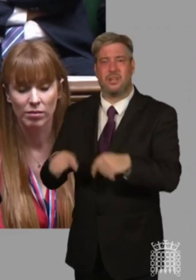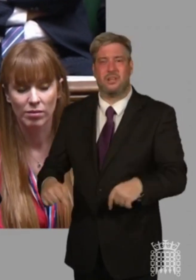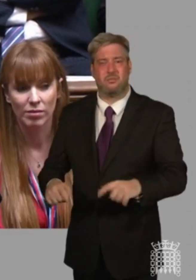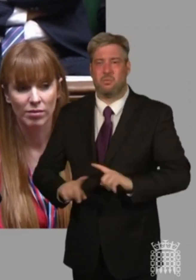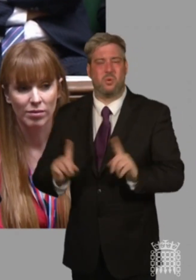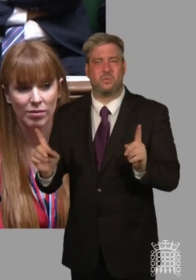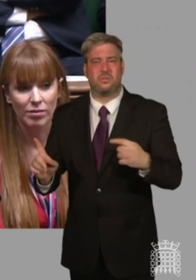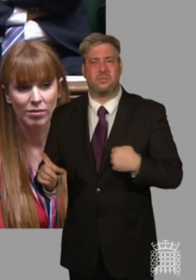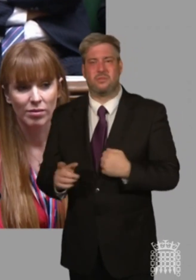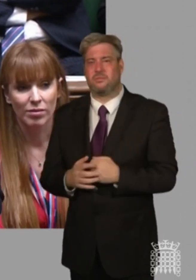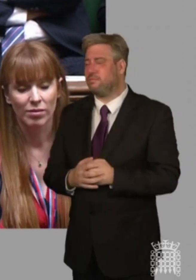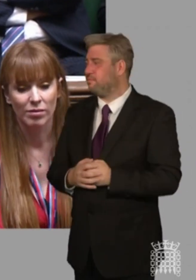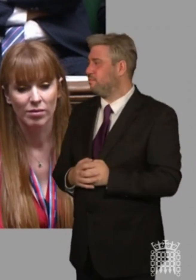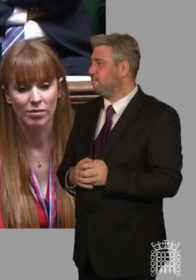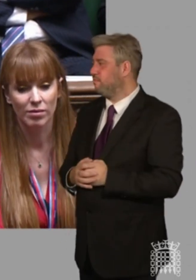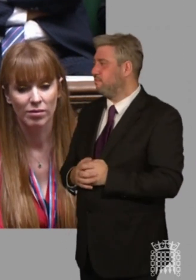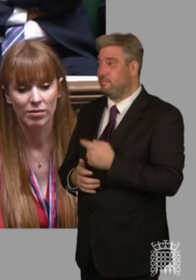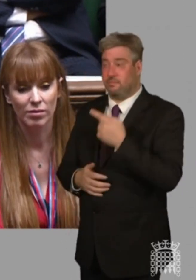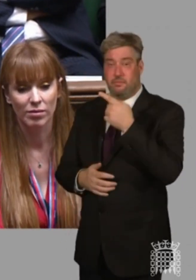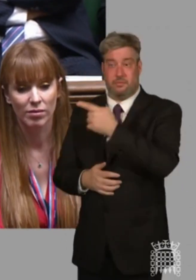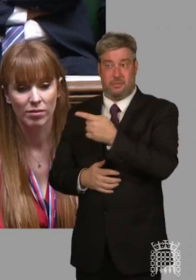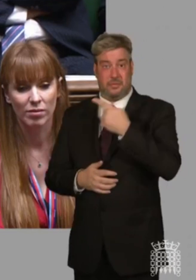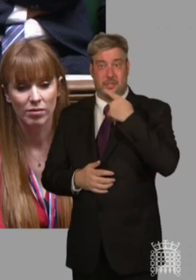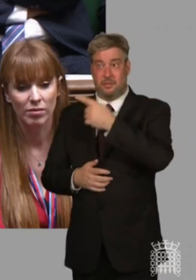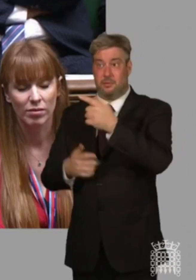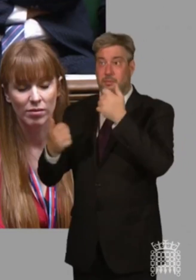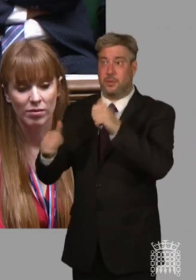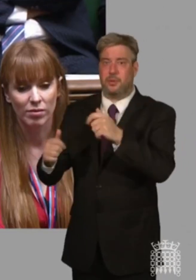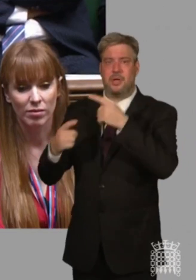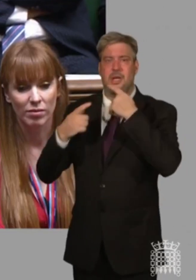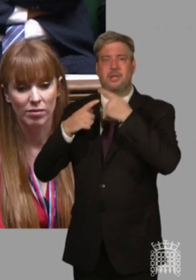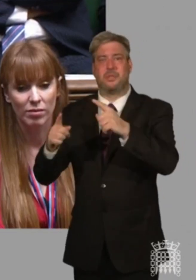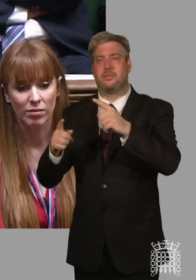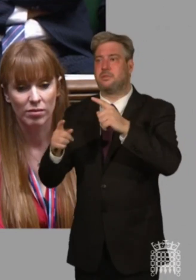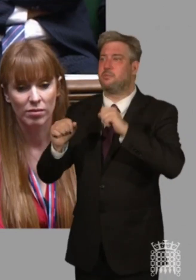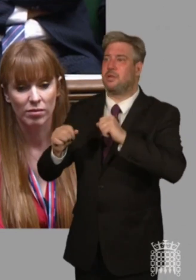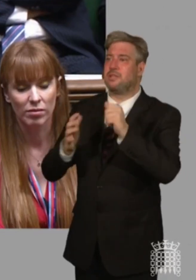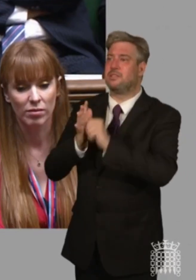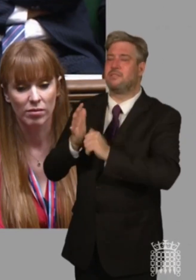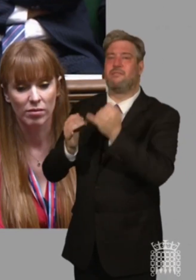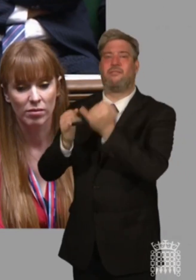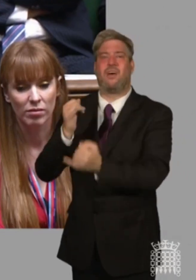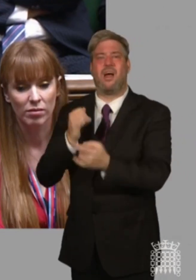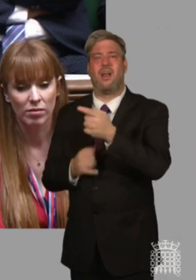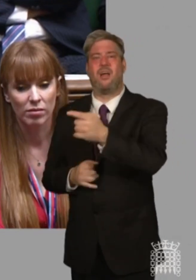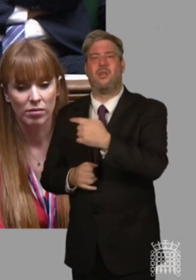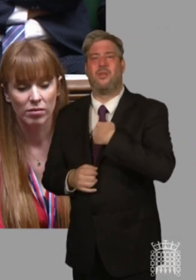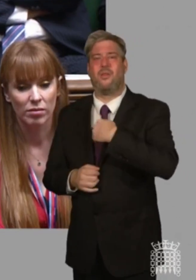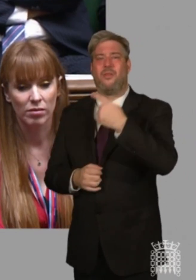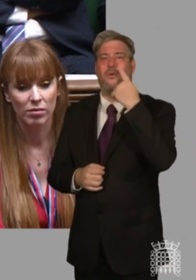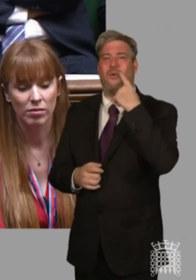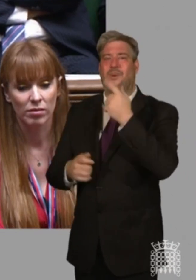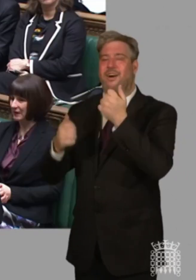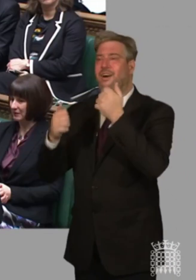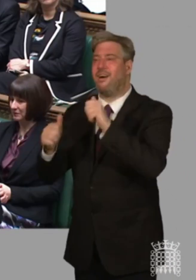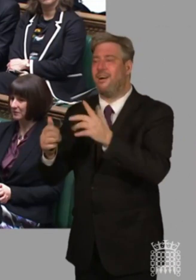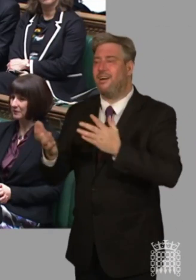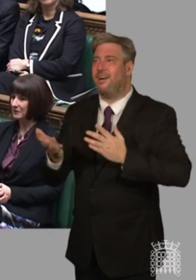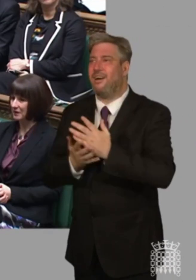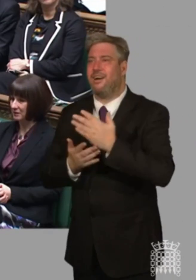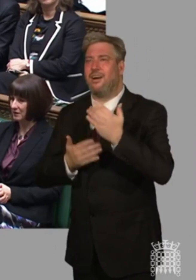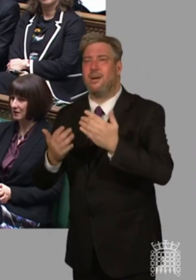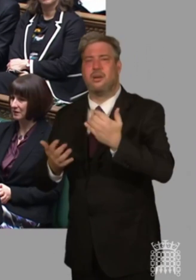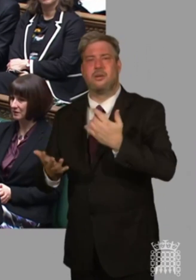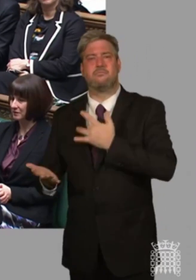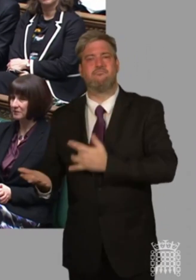like all the other relaunches, it's proved to be a false dawn, still blaming everyone else, still removed from reality. It's